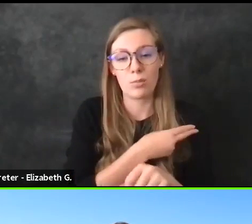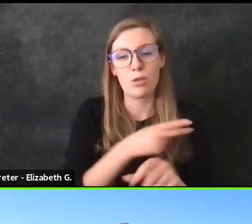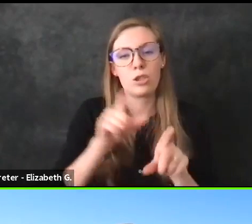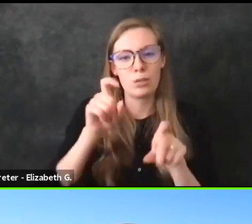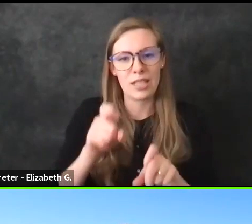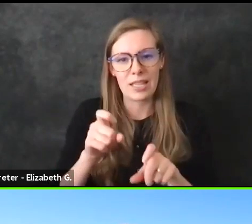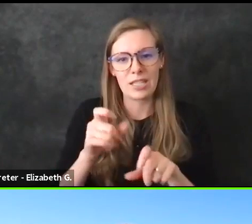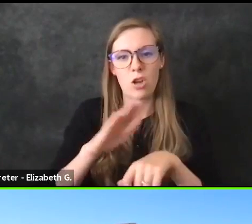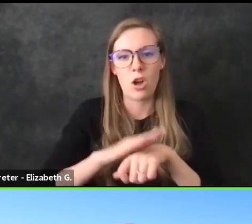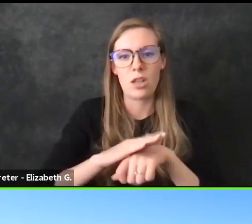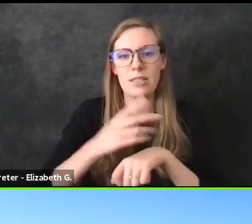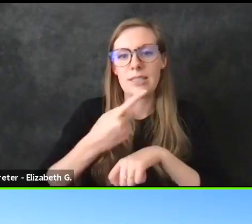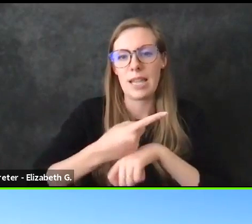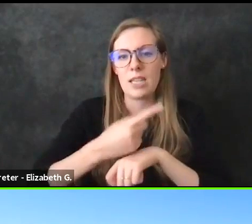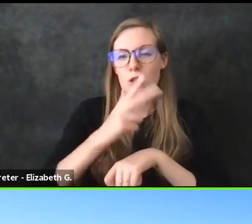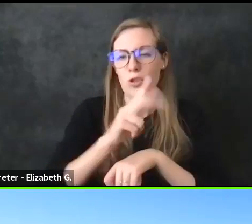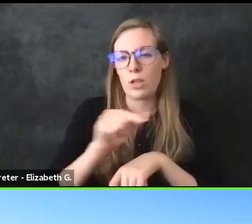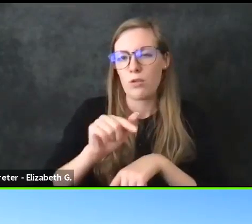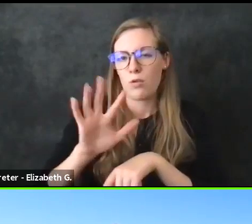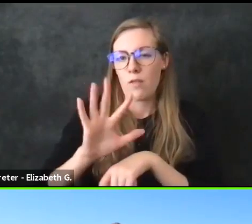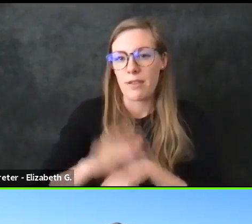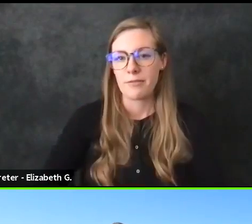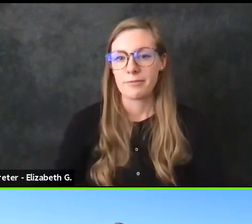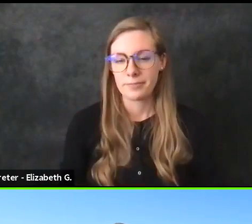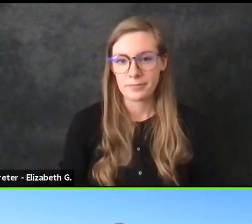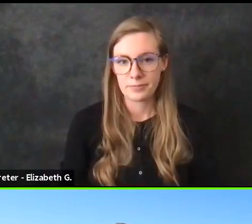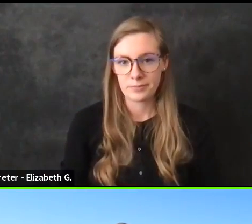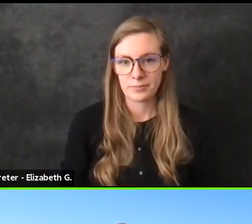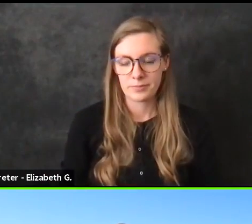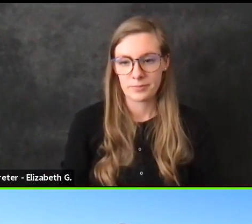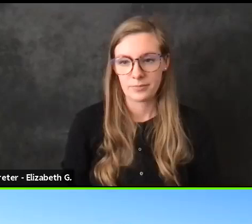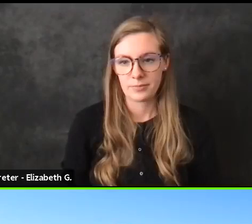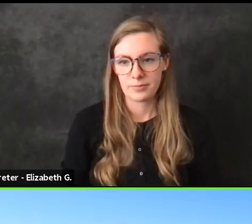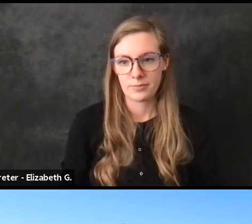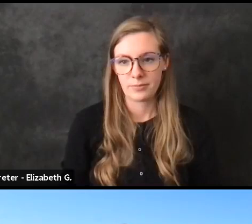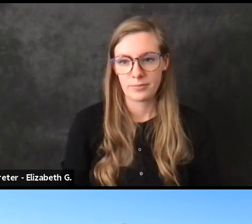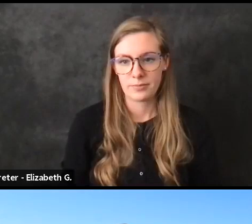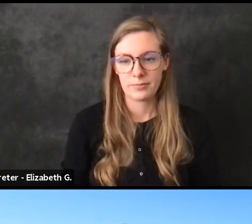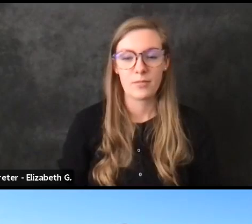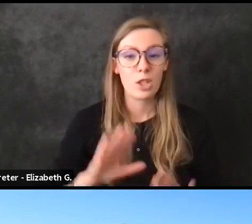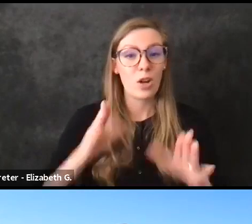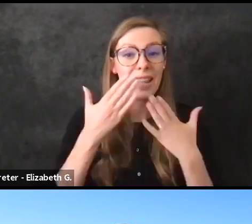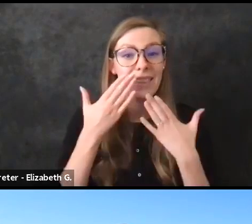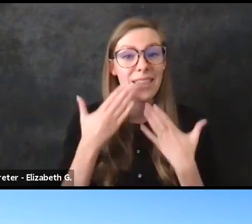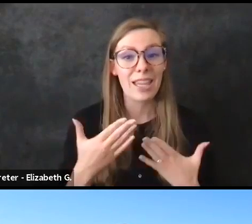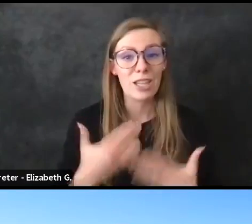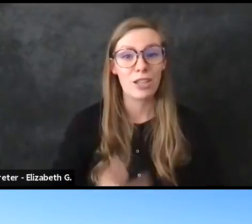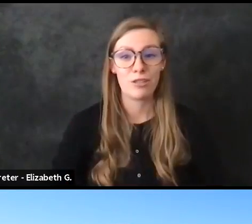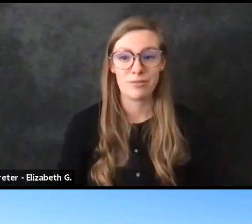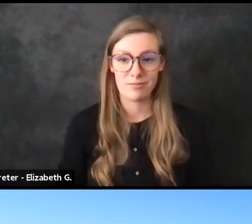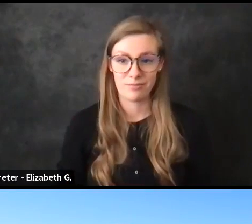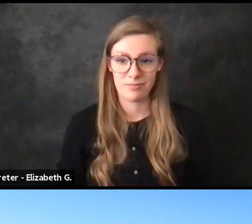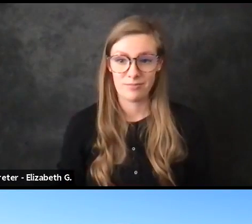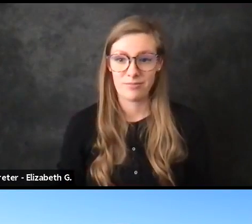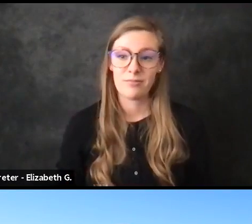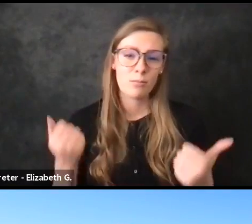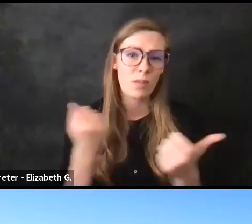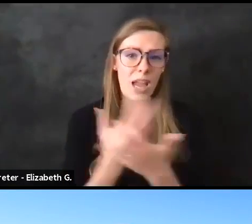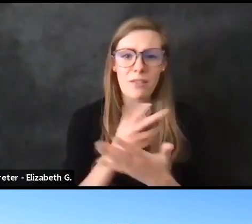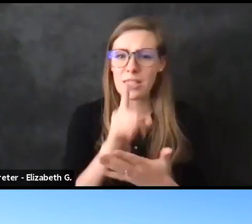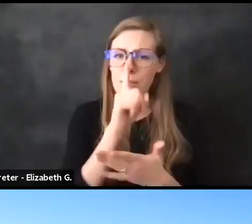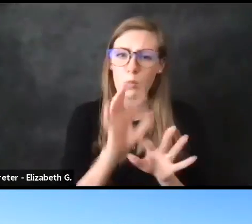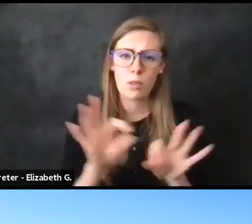symptoms. Great, thank you. well, this is all really important